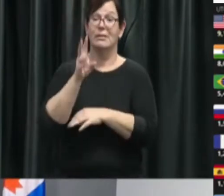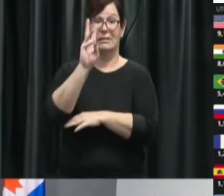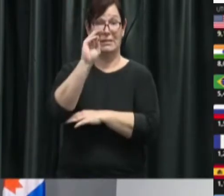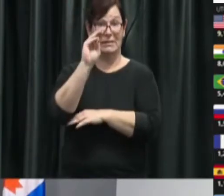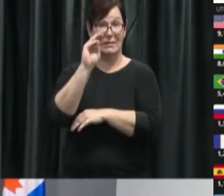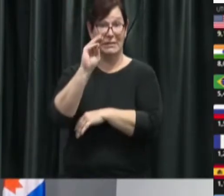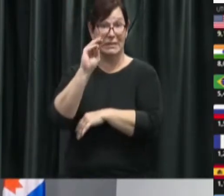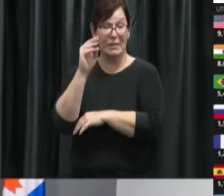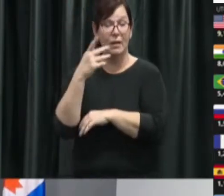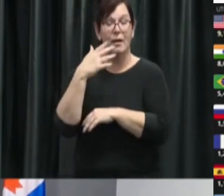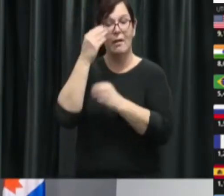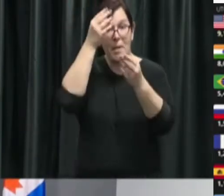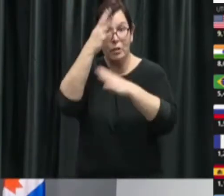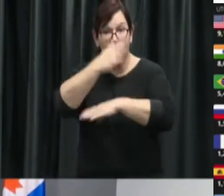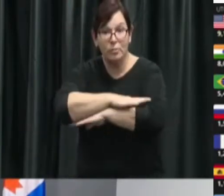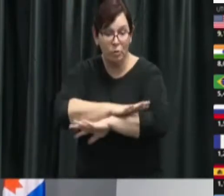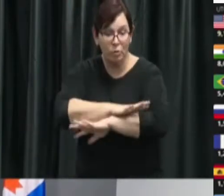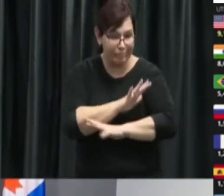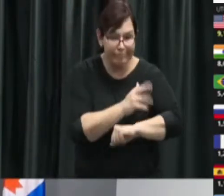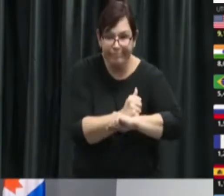than 2,300 residents.